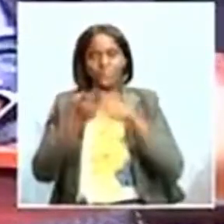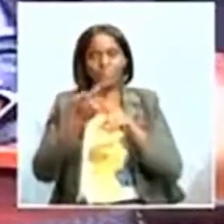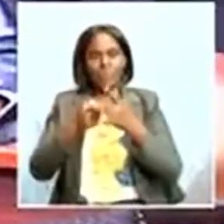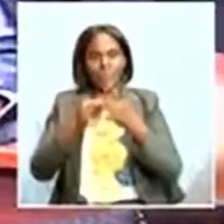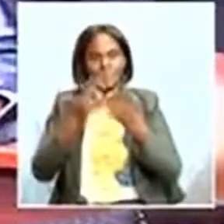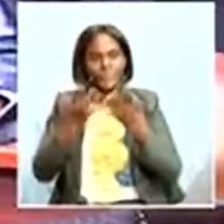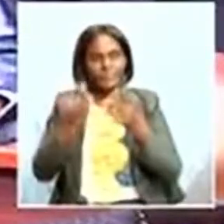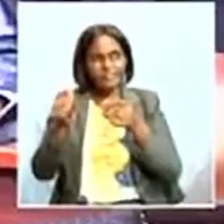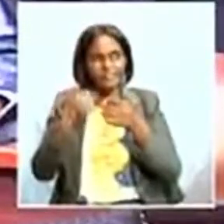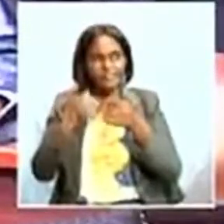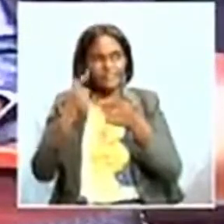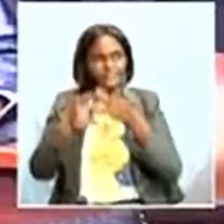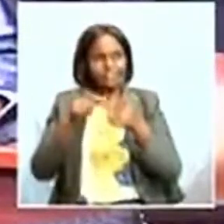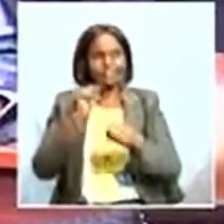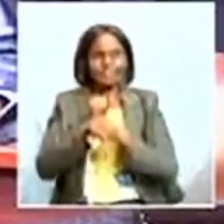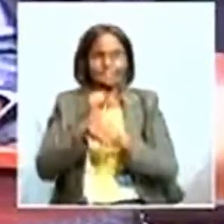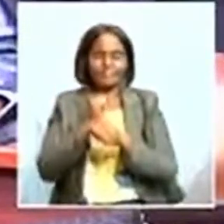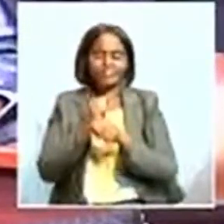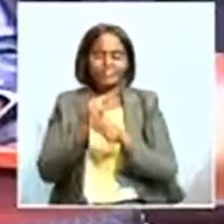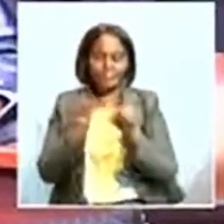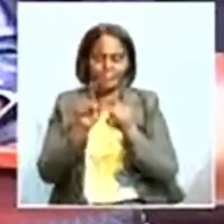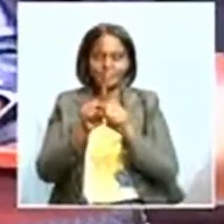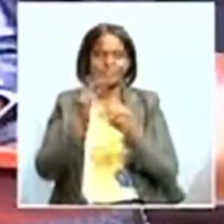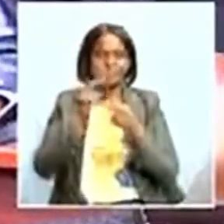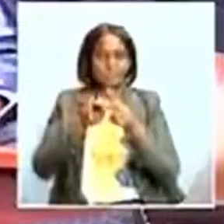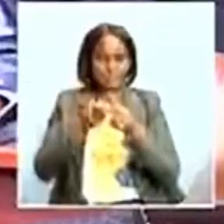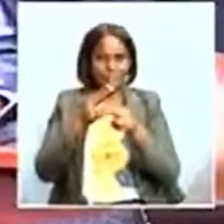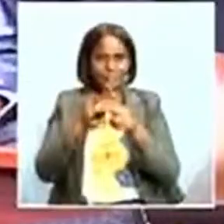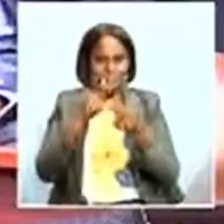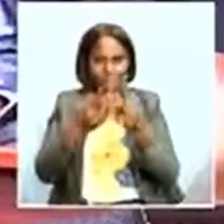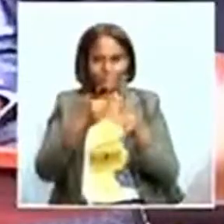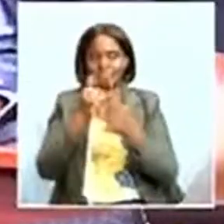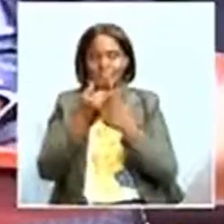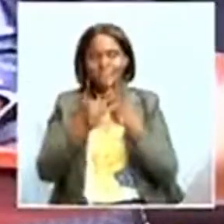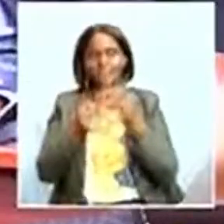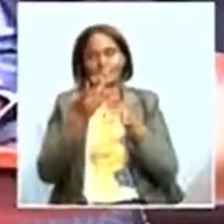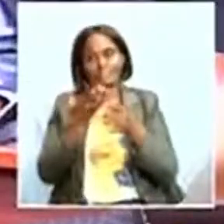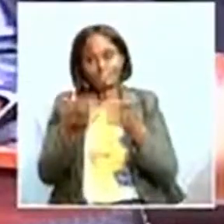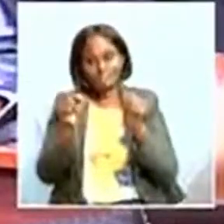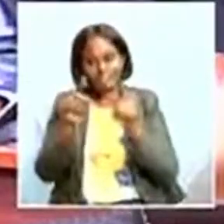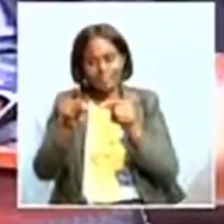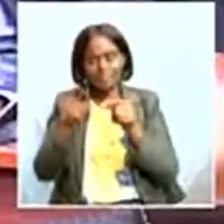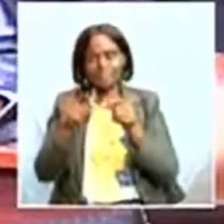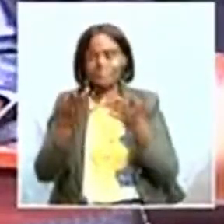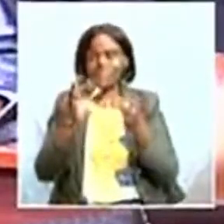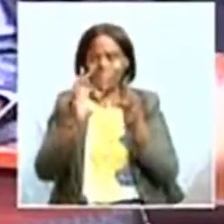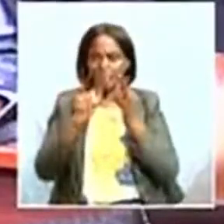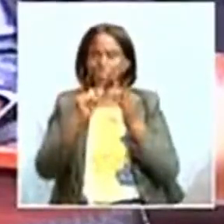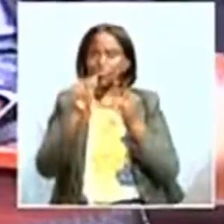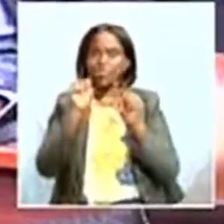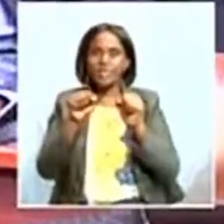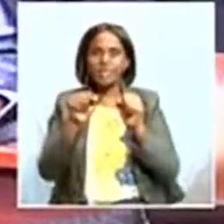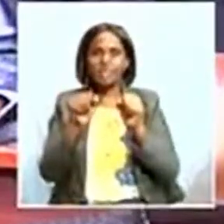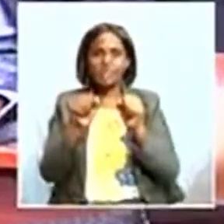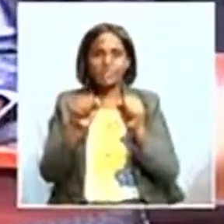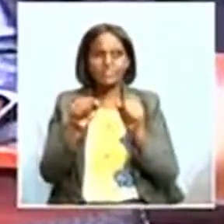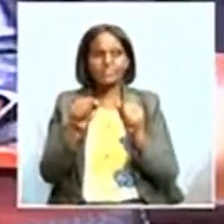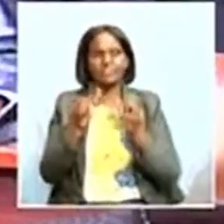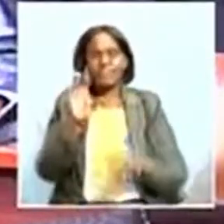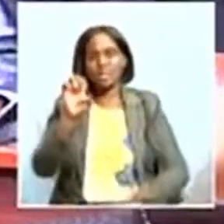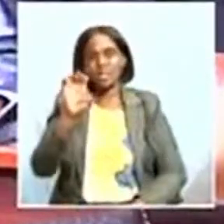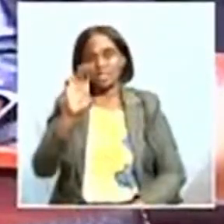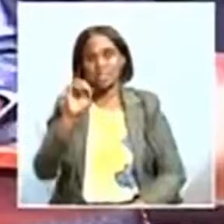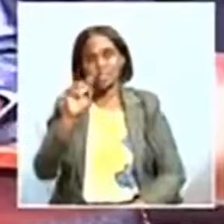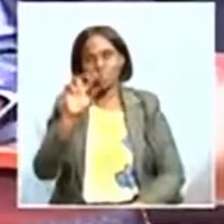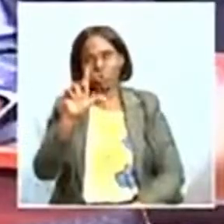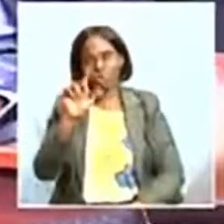that we don't tell them, name parts of a grasshopper. Where do you take a grasshopper if you not be an entomologist? This